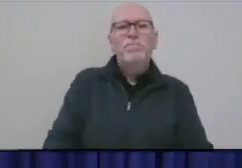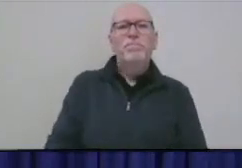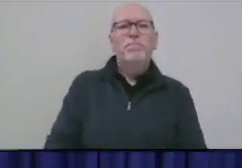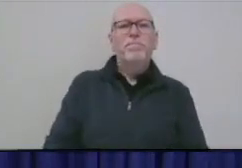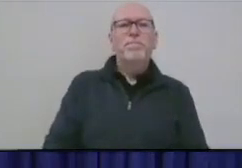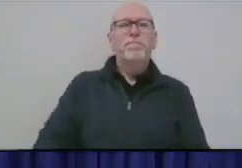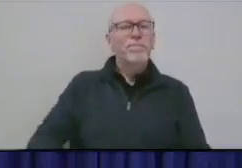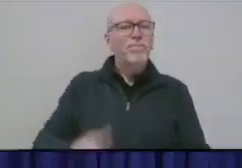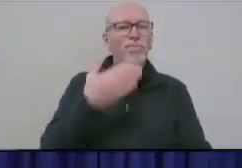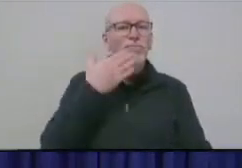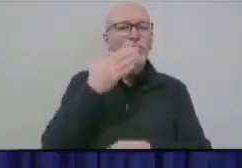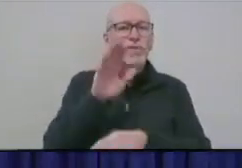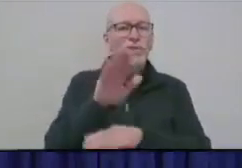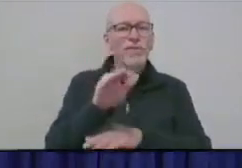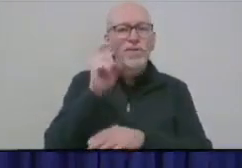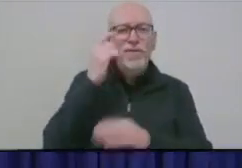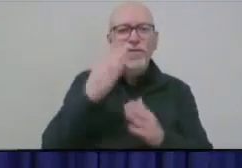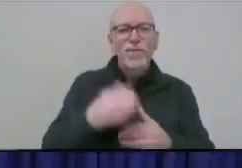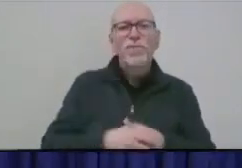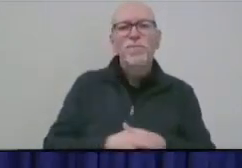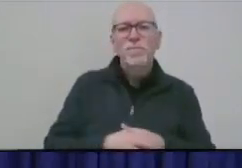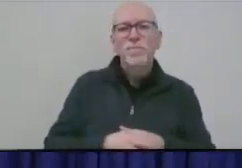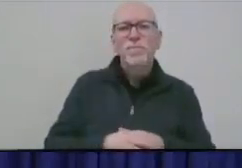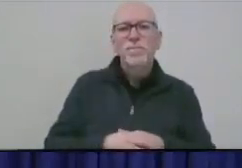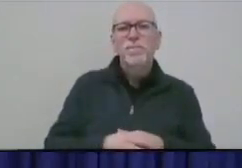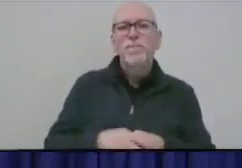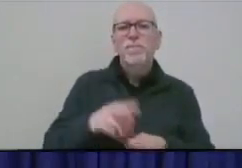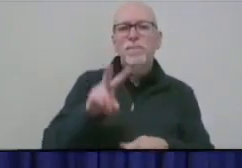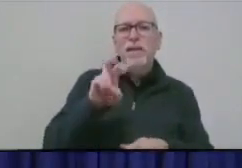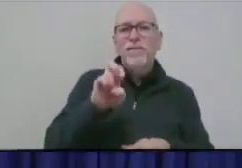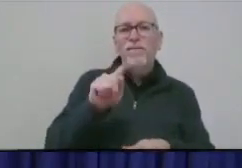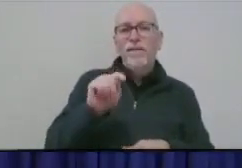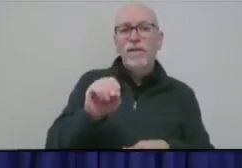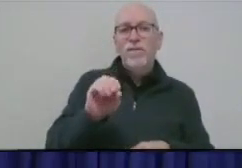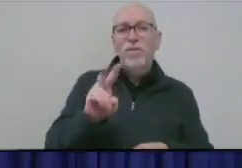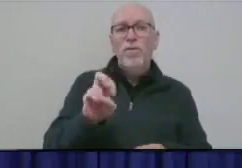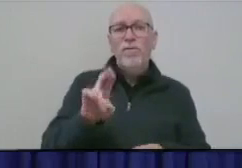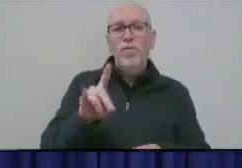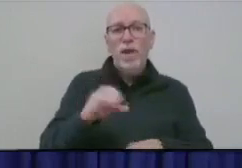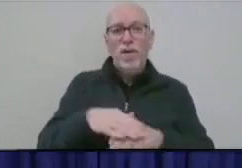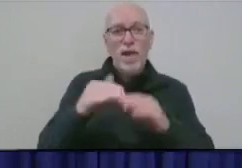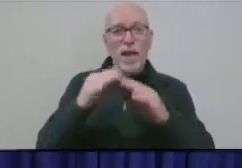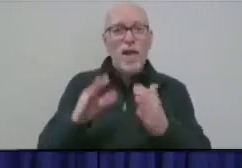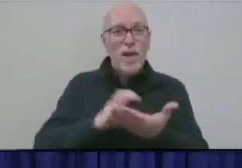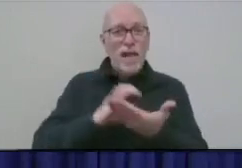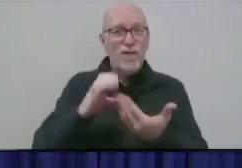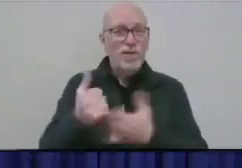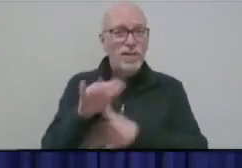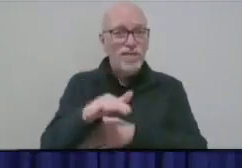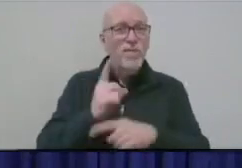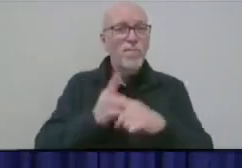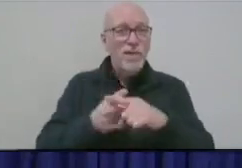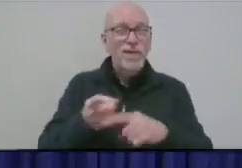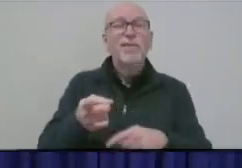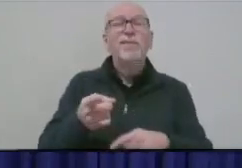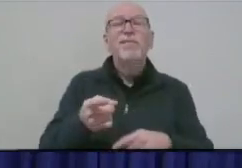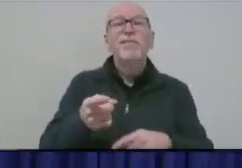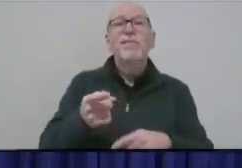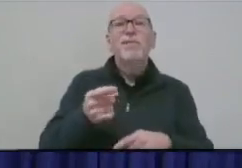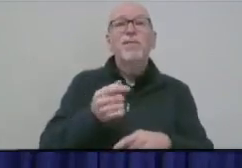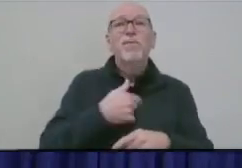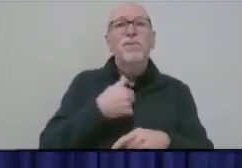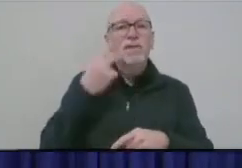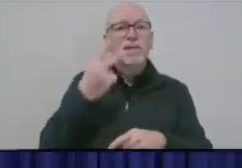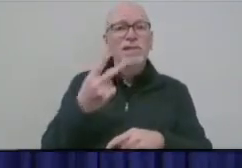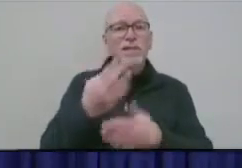Afternoon, Lindsay. Good afternoon, Governor. The veto override is on the House calendar this afternoon. In addition to that, you know, we've seen